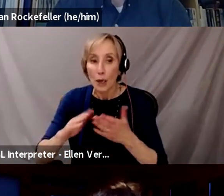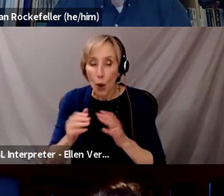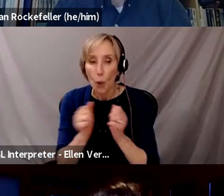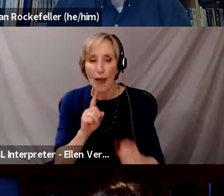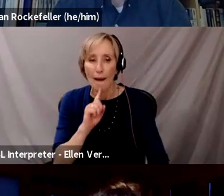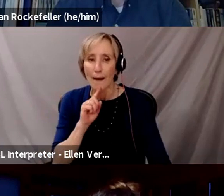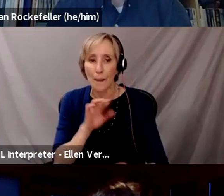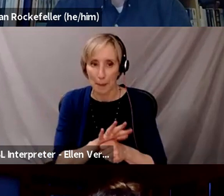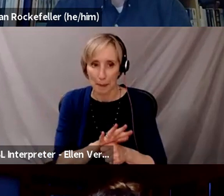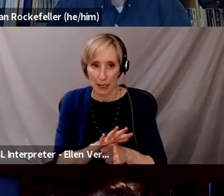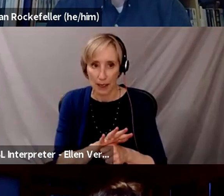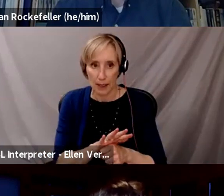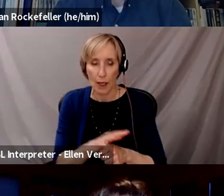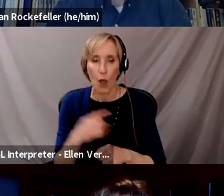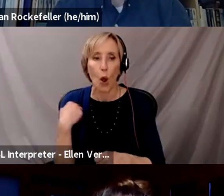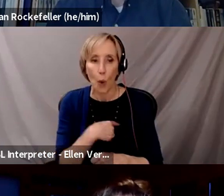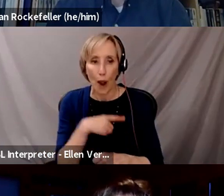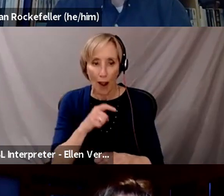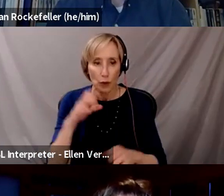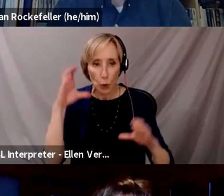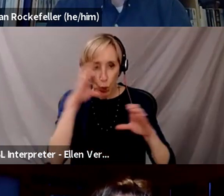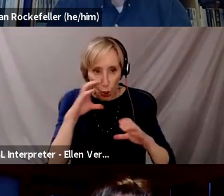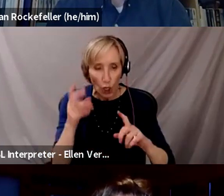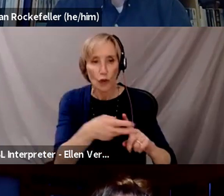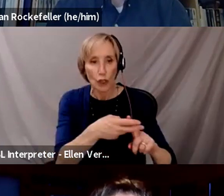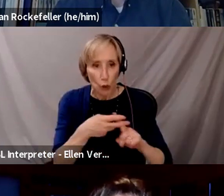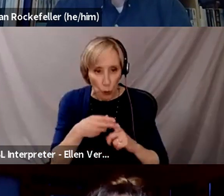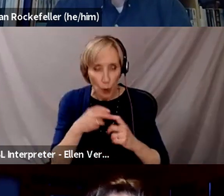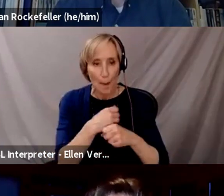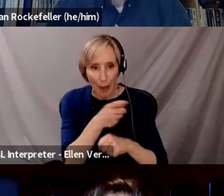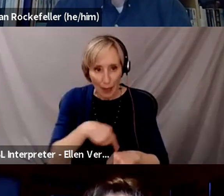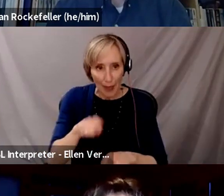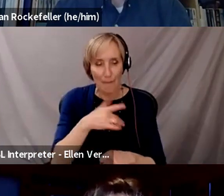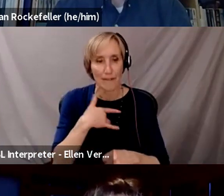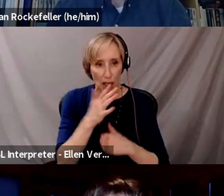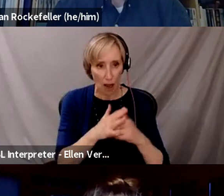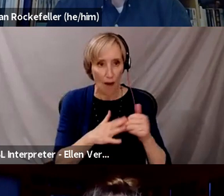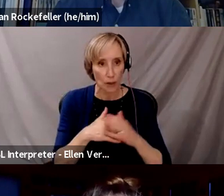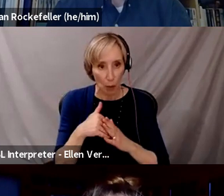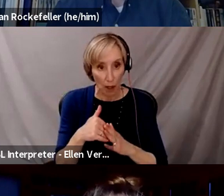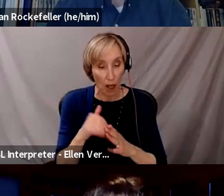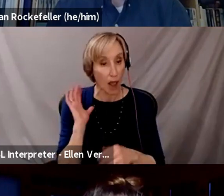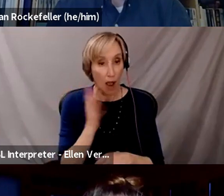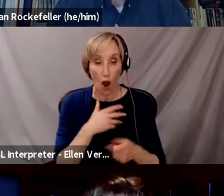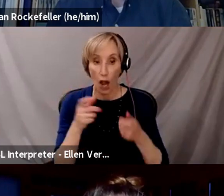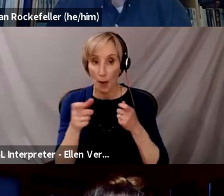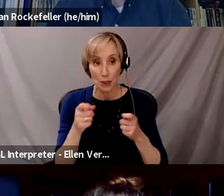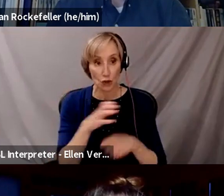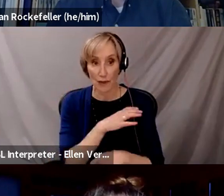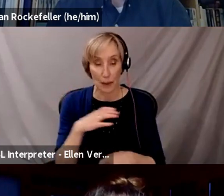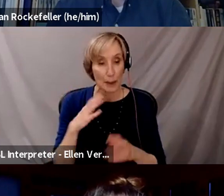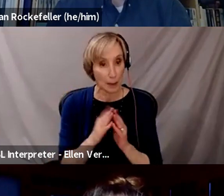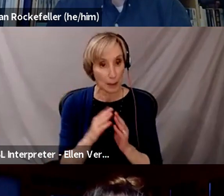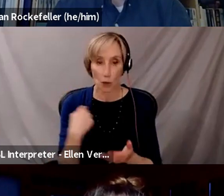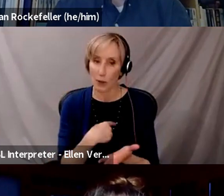speak about it in our administrative meetings, that this is what we're committed to doing. But that can help